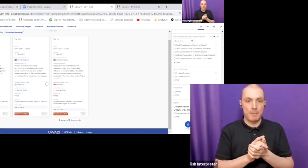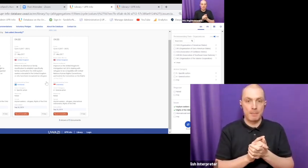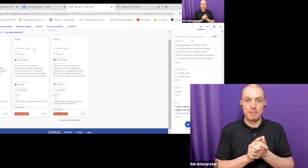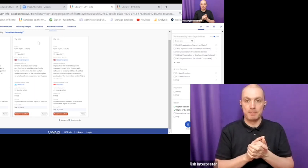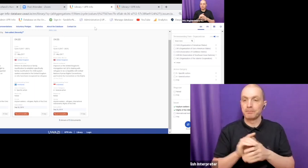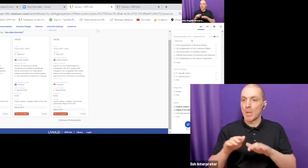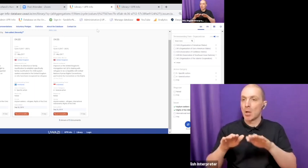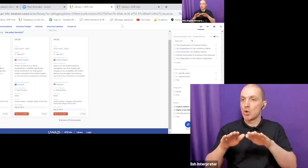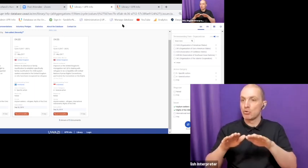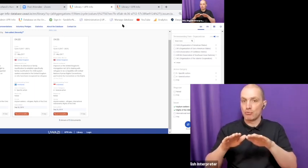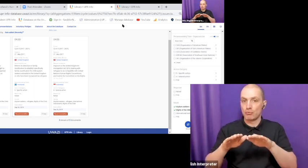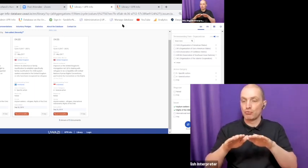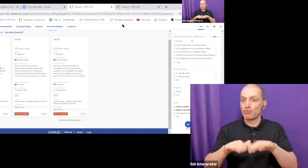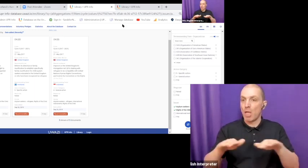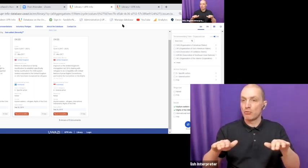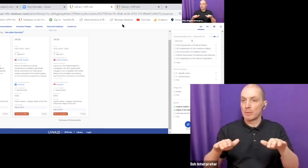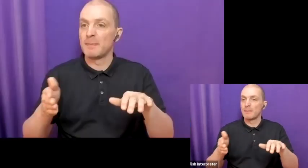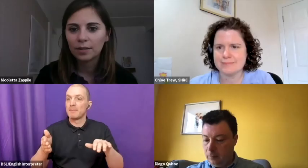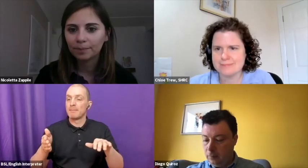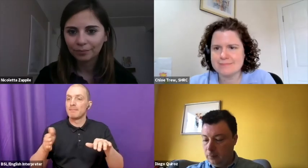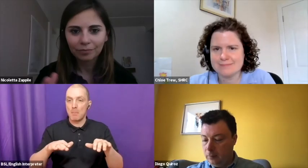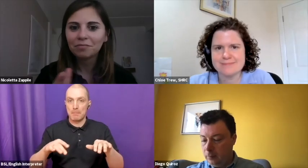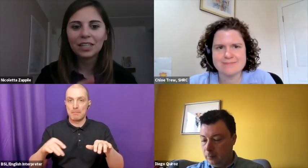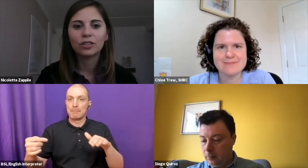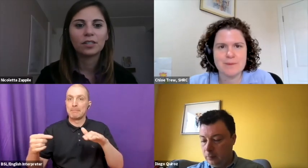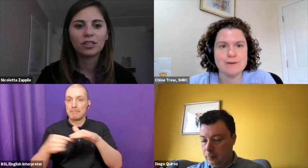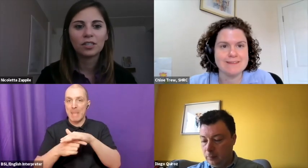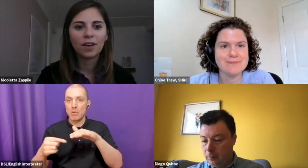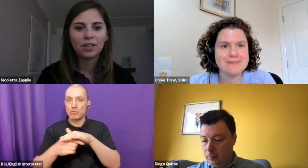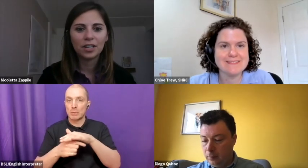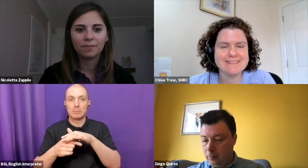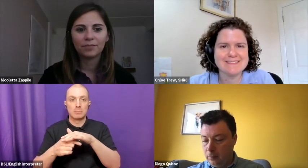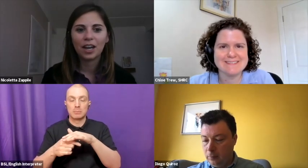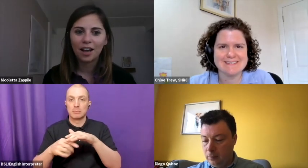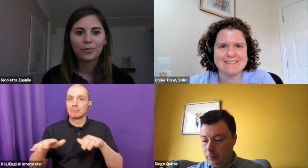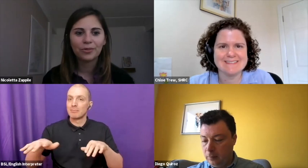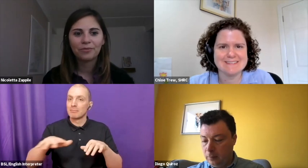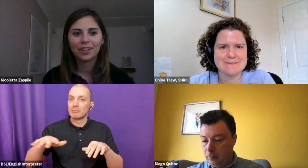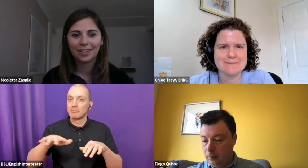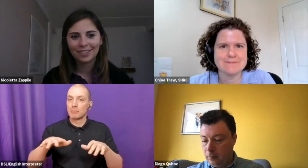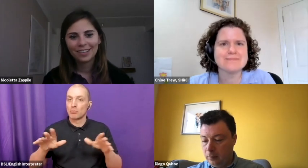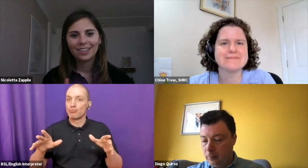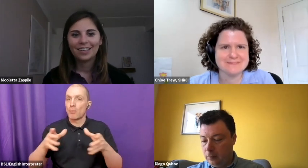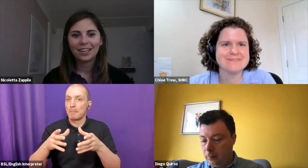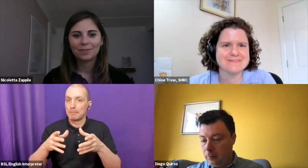from migrants group or asylum seekers. Just very brief,